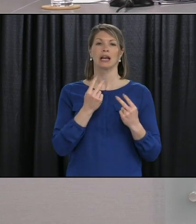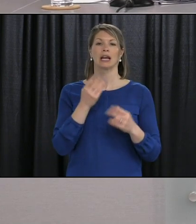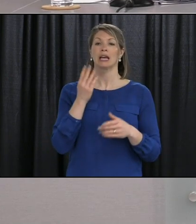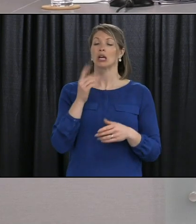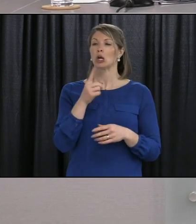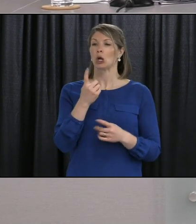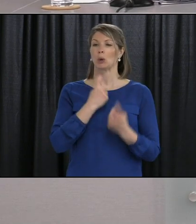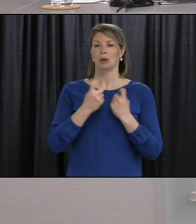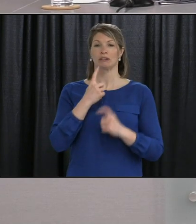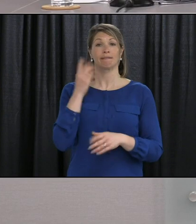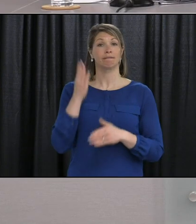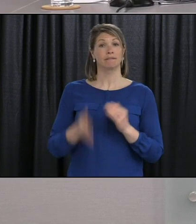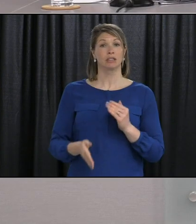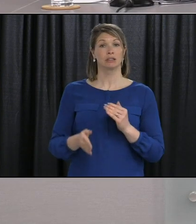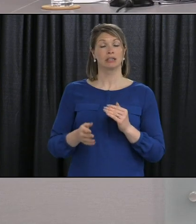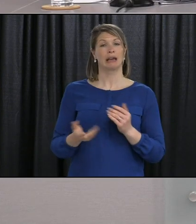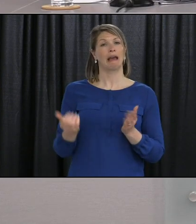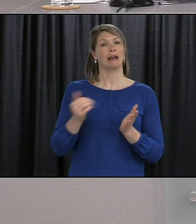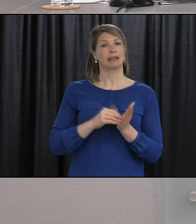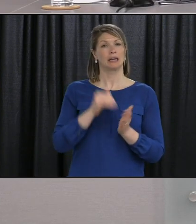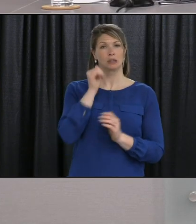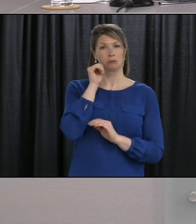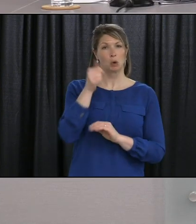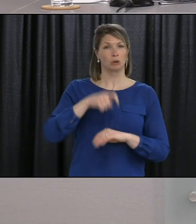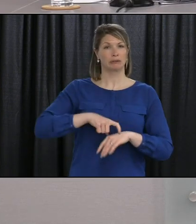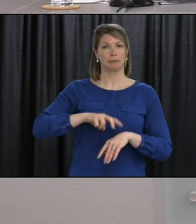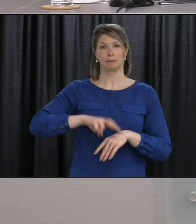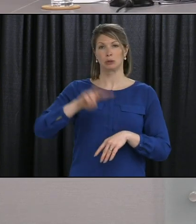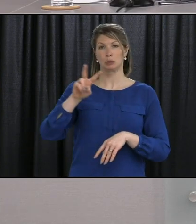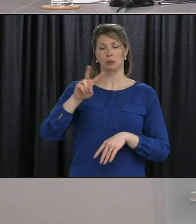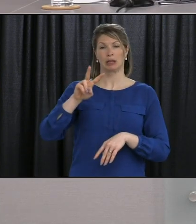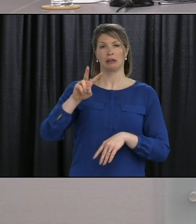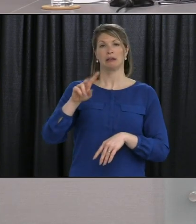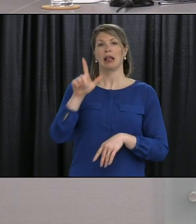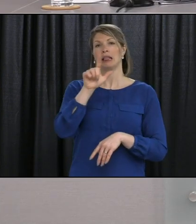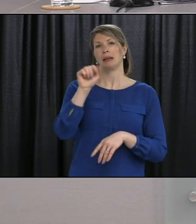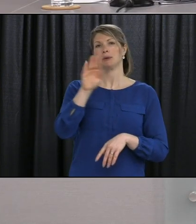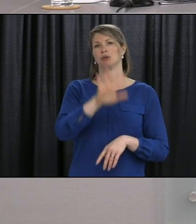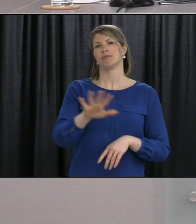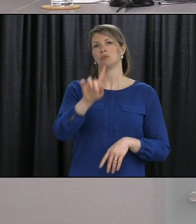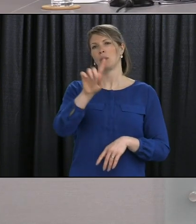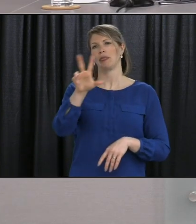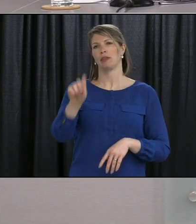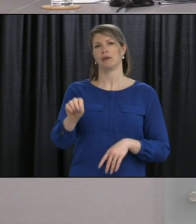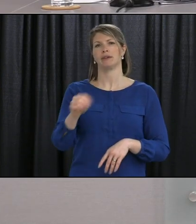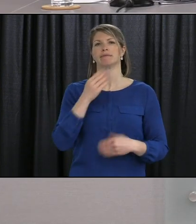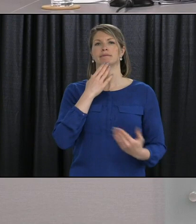ended. Please join us again tomorrow at 2 p.m., 1:30 in most of Labrador. Have a great evening.